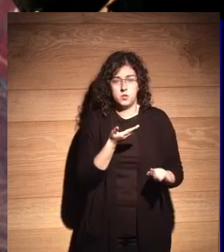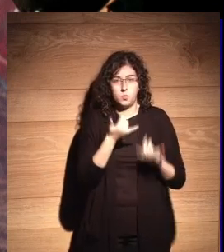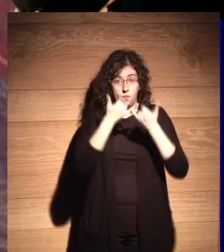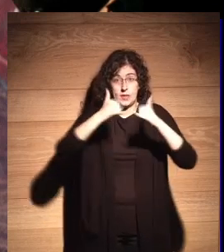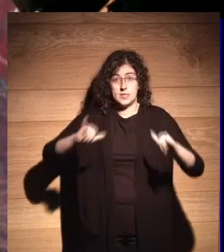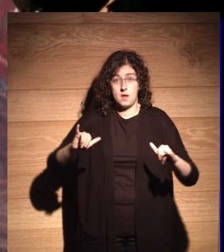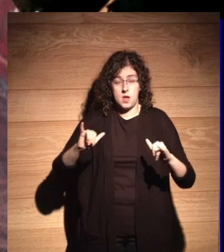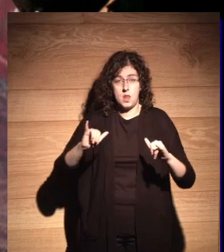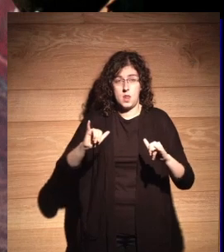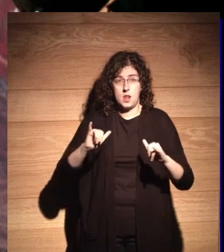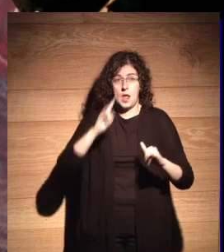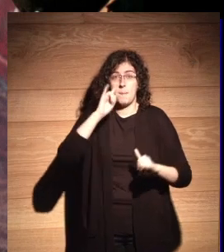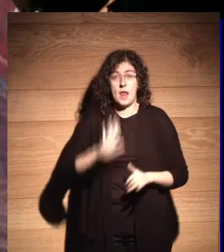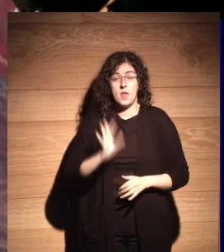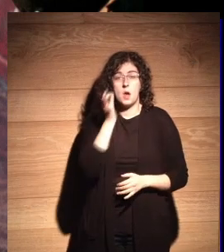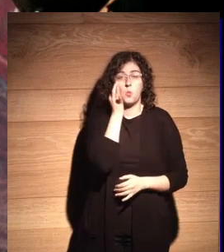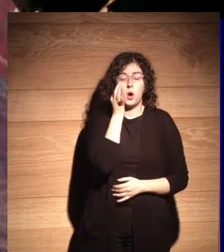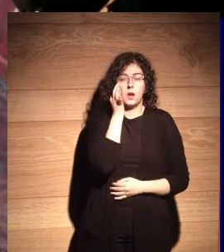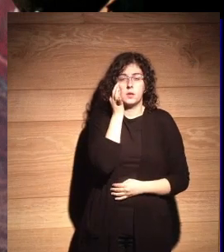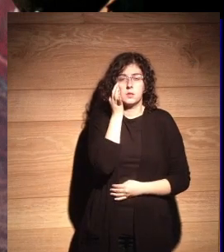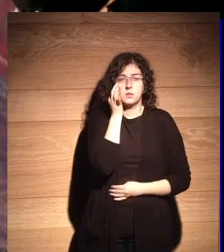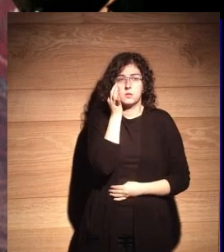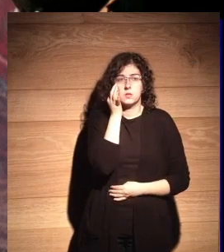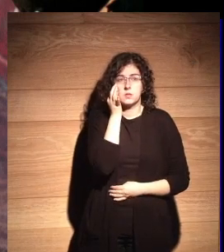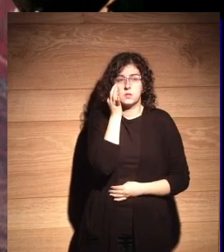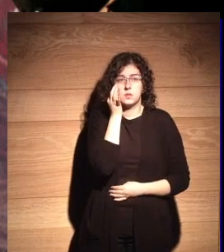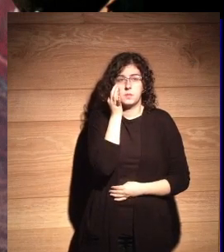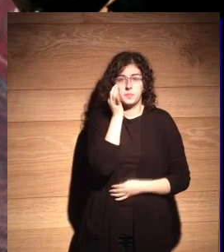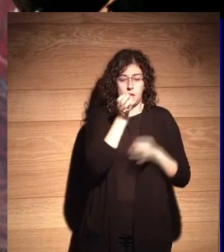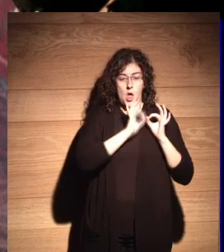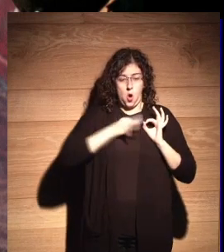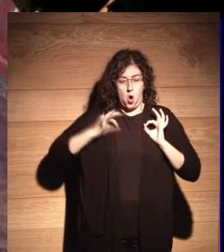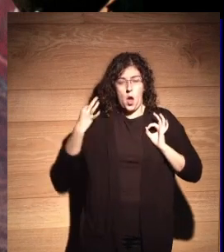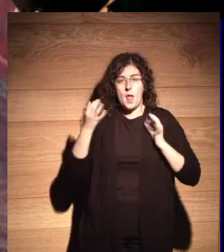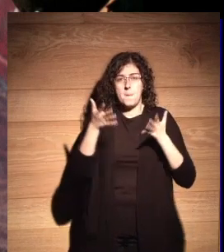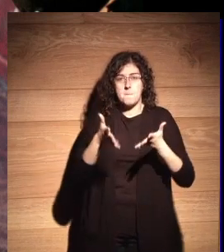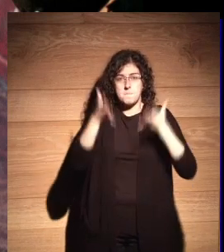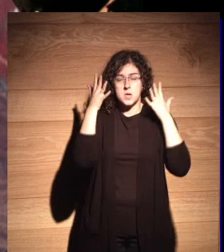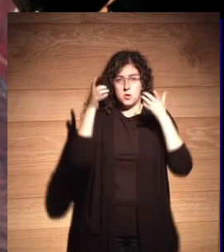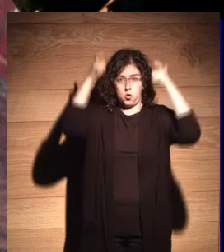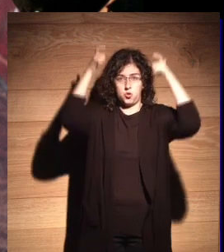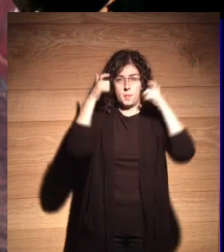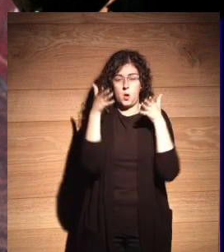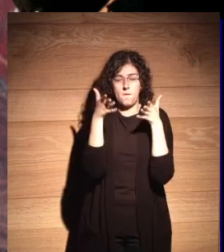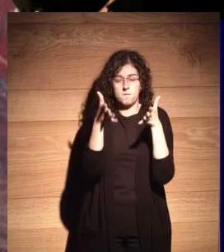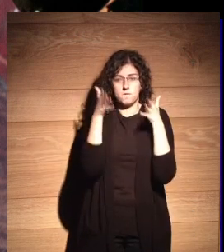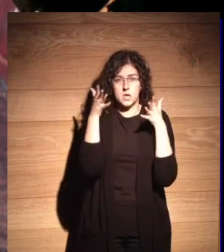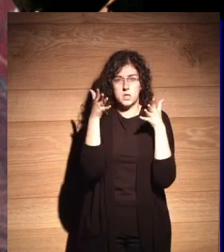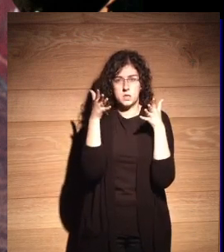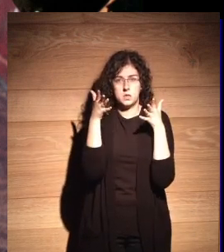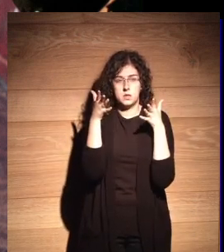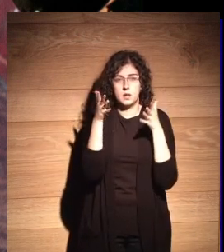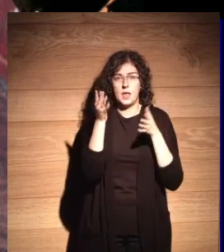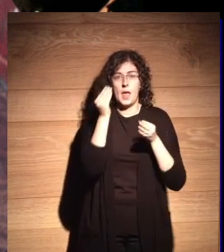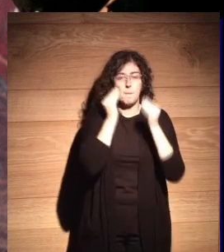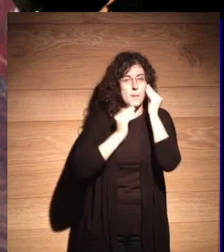particularly the women. They love makeup, they love jewelry, they like a big hat, but they do this on a daily basis. It's not just